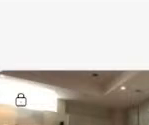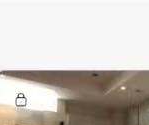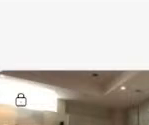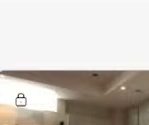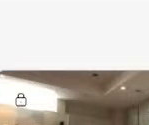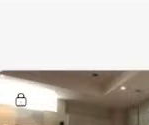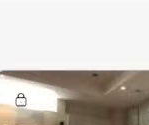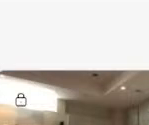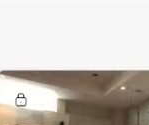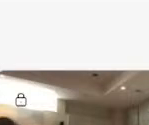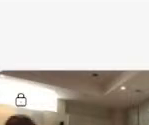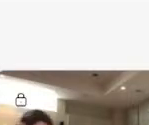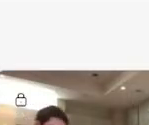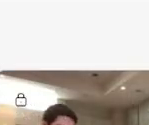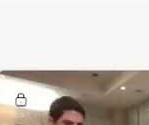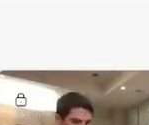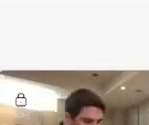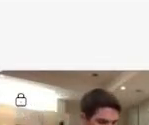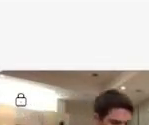David, yes.